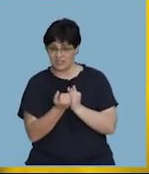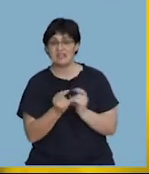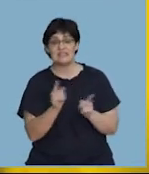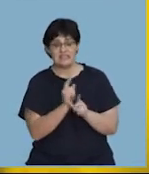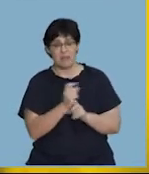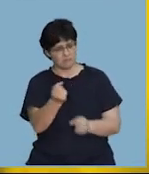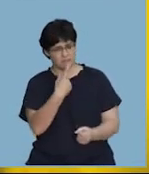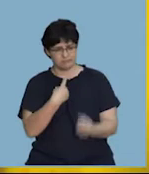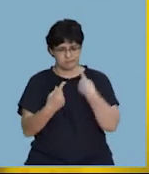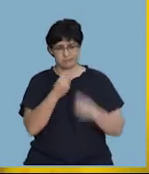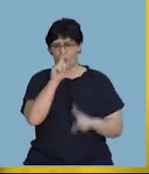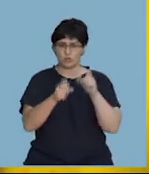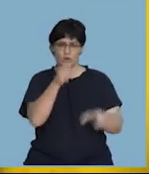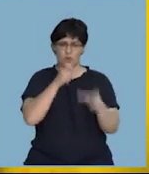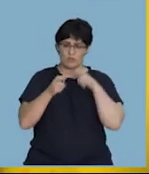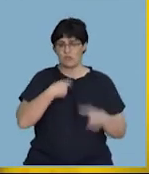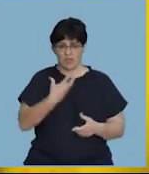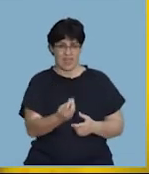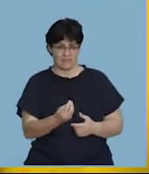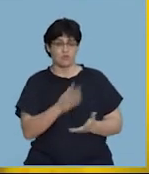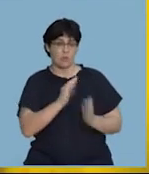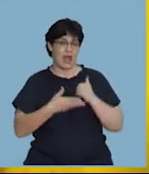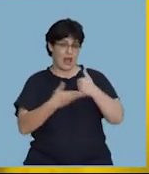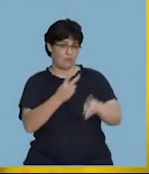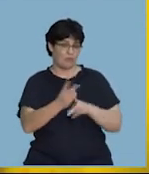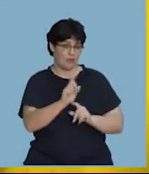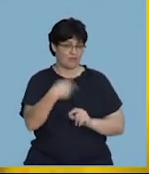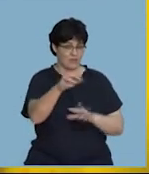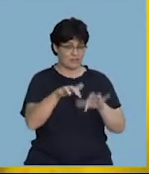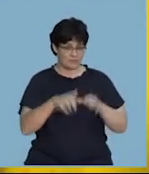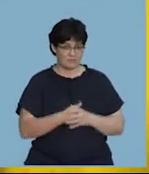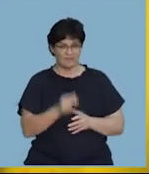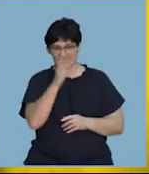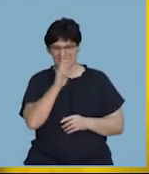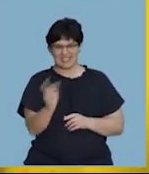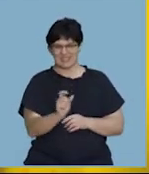and comments that you may have to help you prep for the exams. We'll see you straight after this.